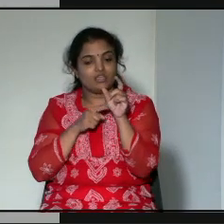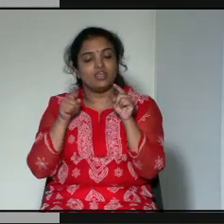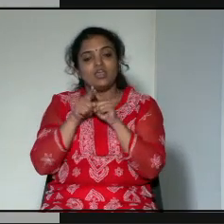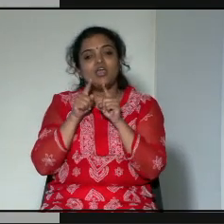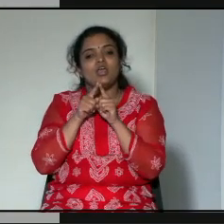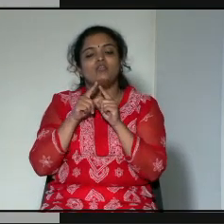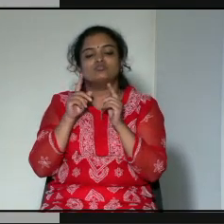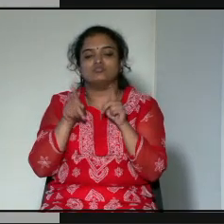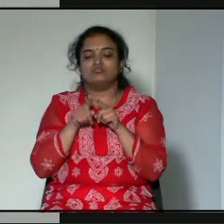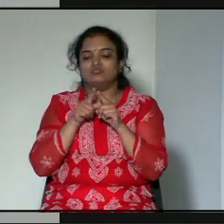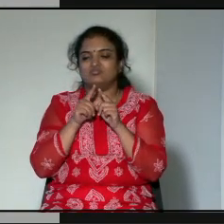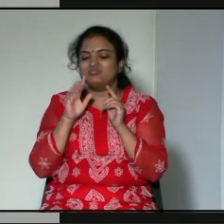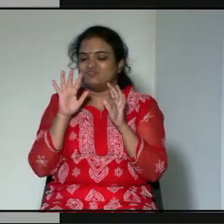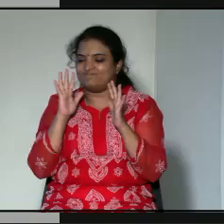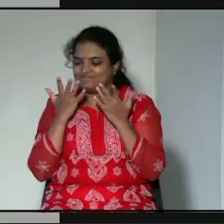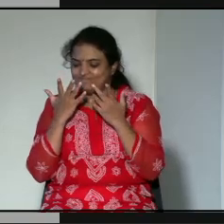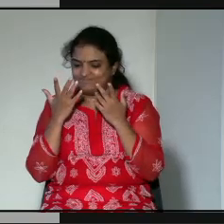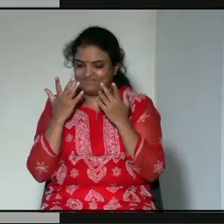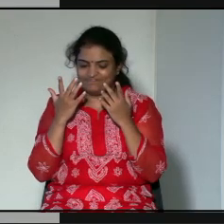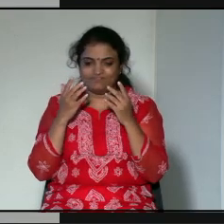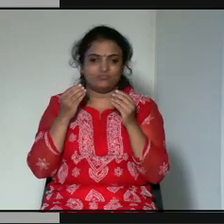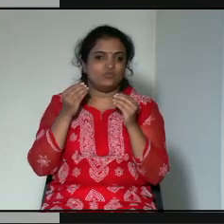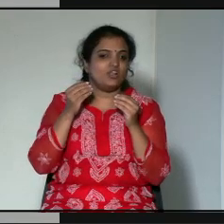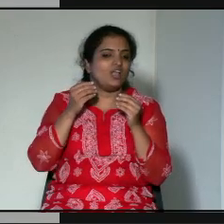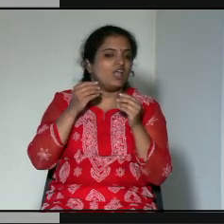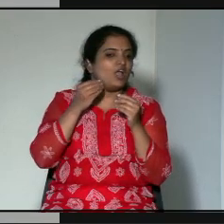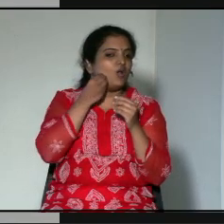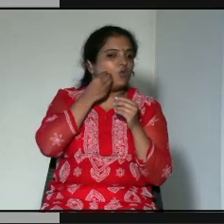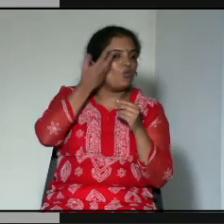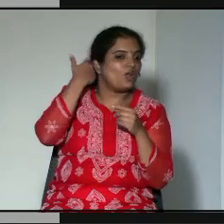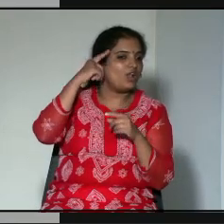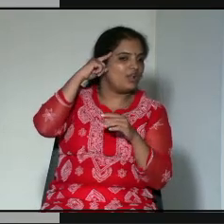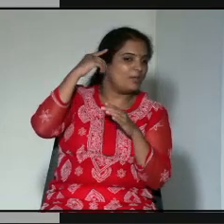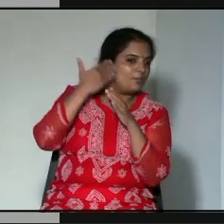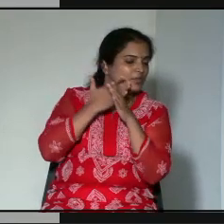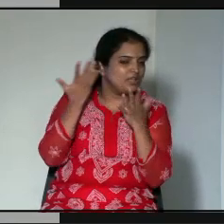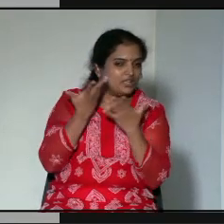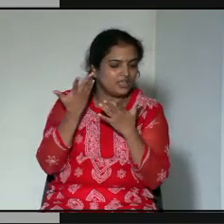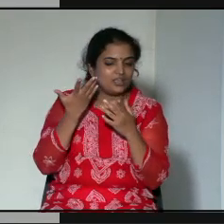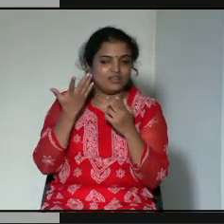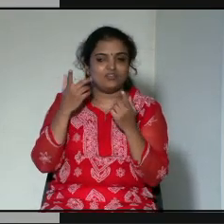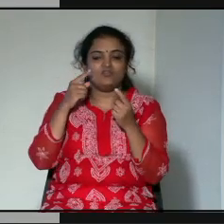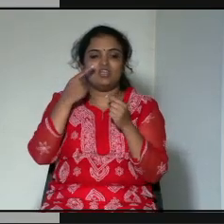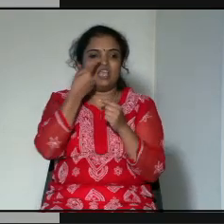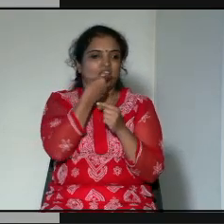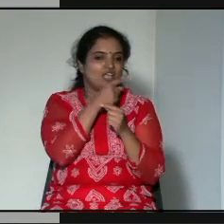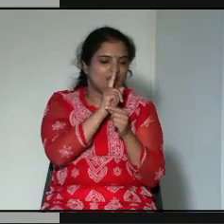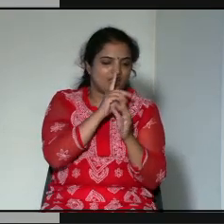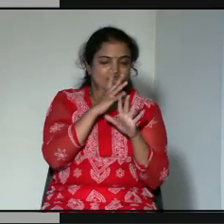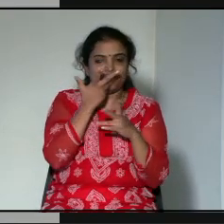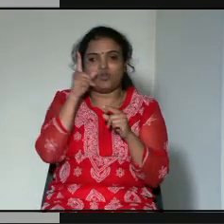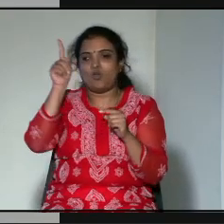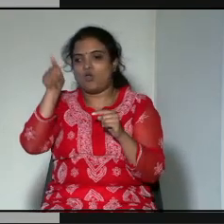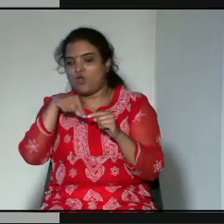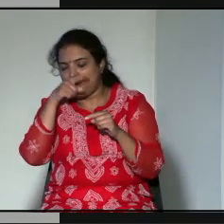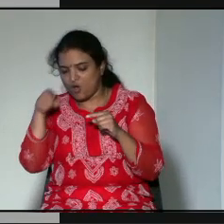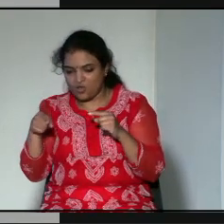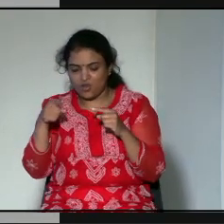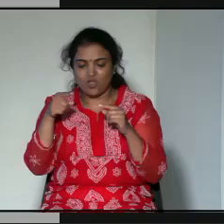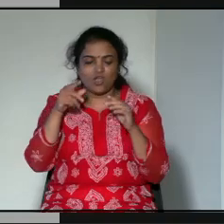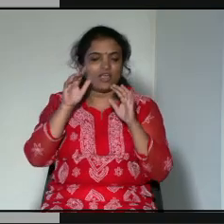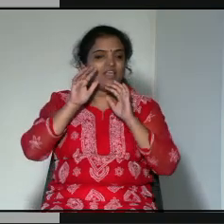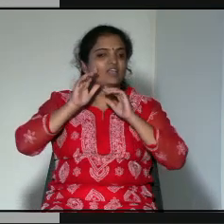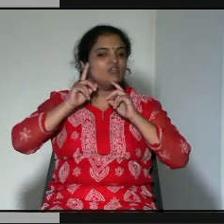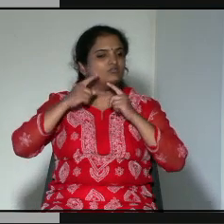freewheeling between myths and oral histories, speculation and belief, art history and iconography. It was in his metamorphosis into the